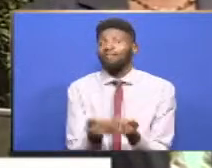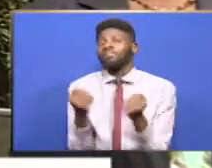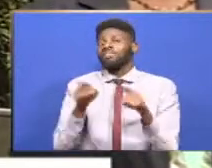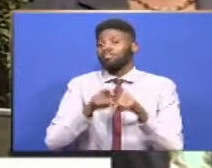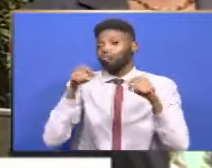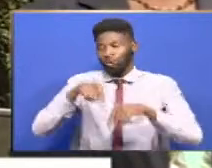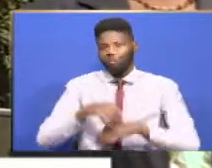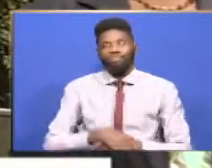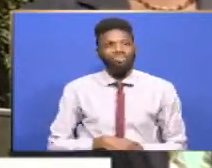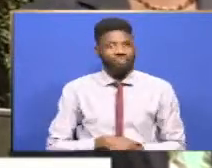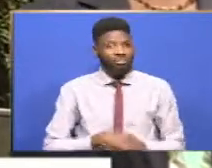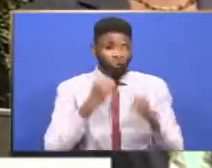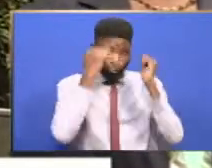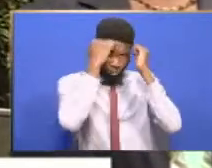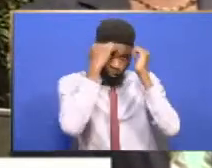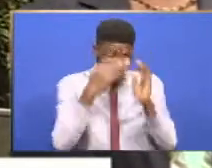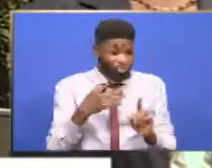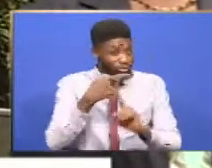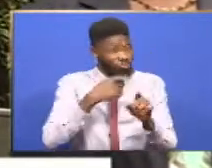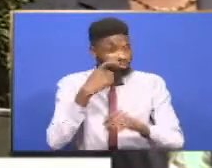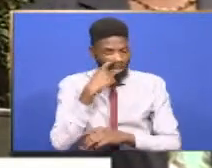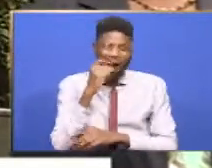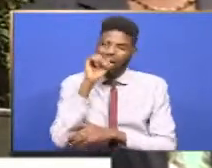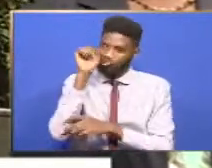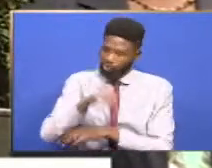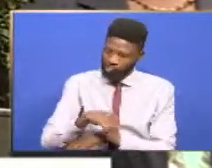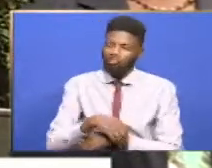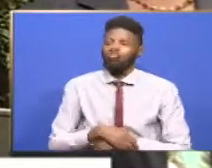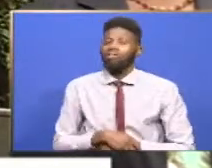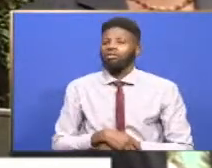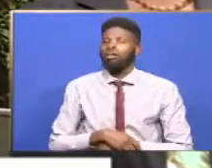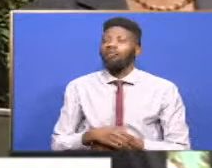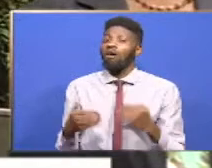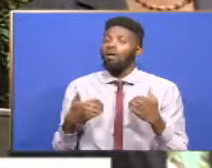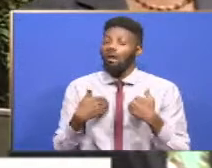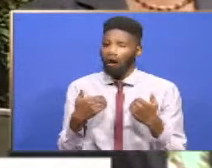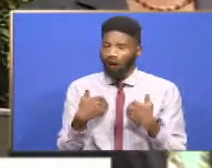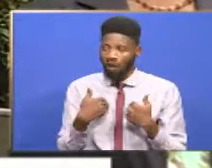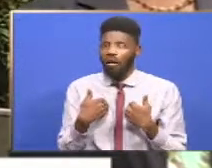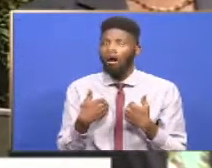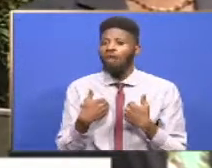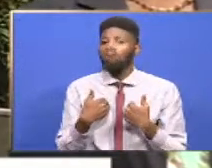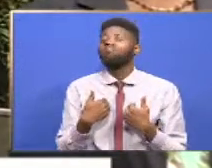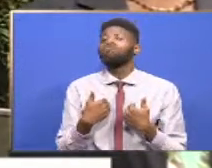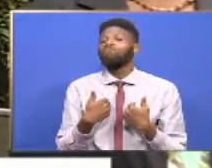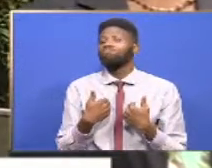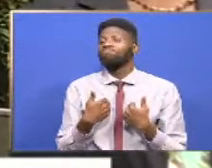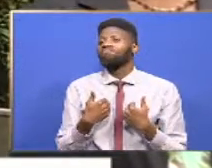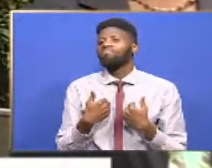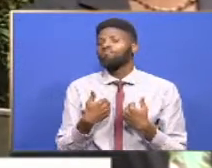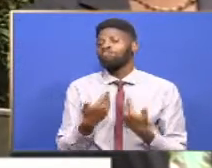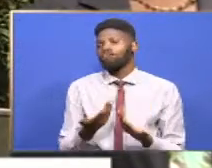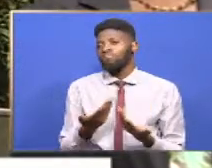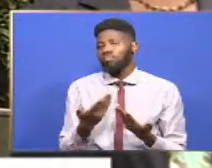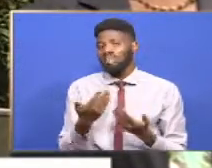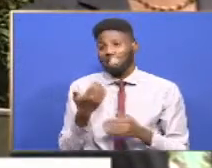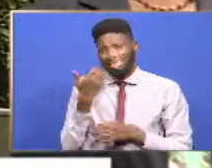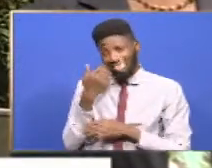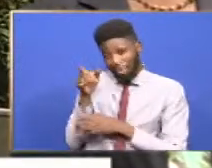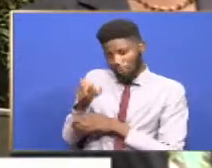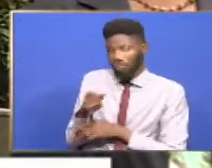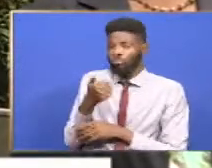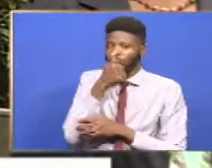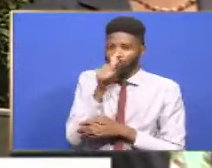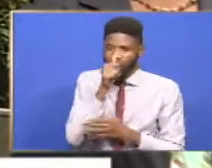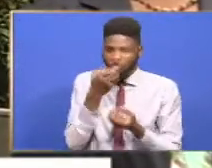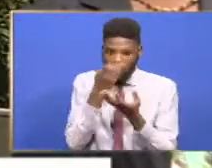students who came from Sudan, yes, of course there is what we call patient confidentiality. These are cases that we have reported